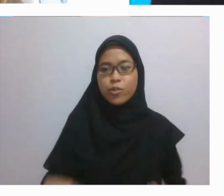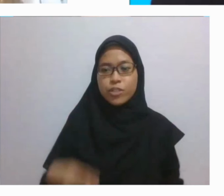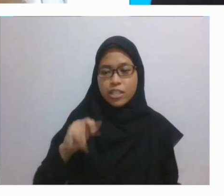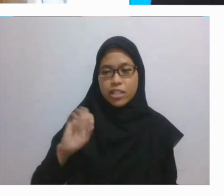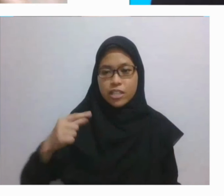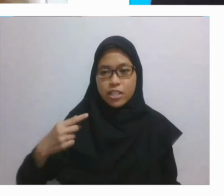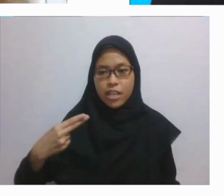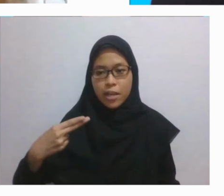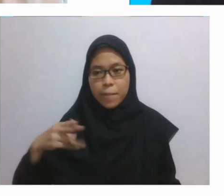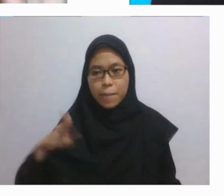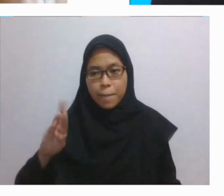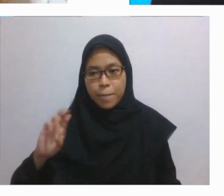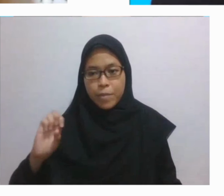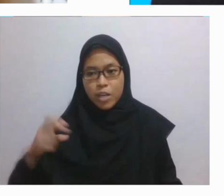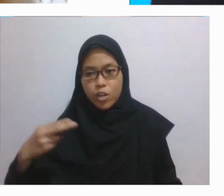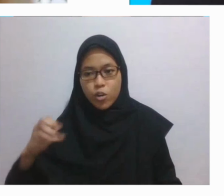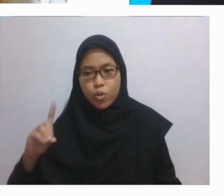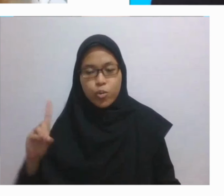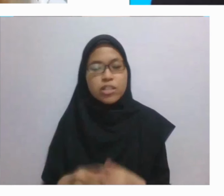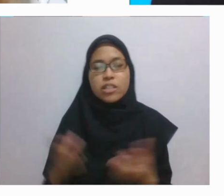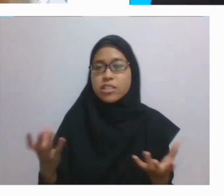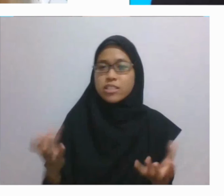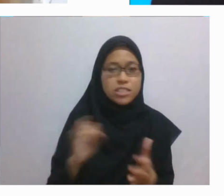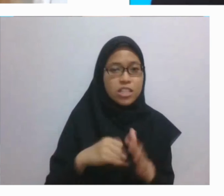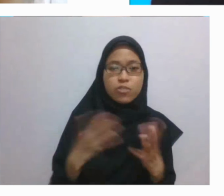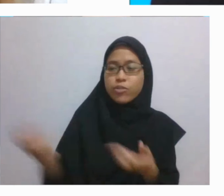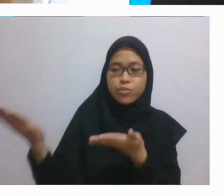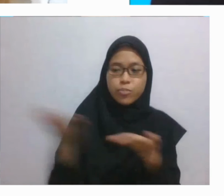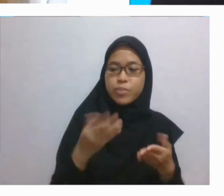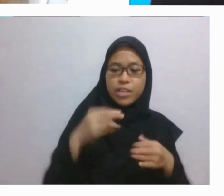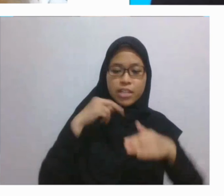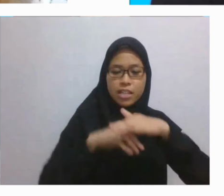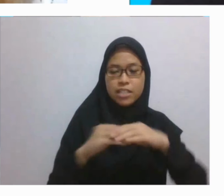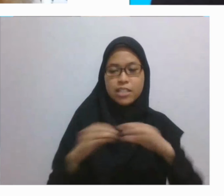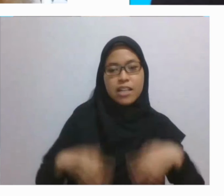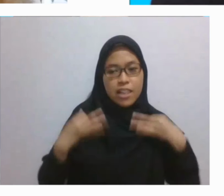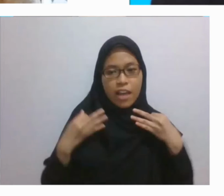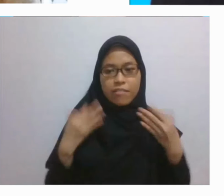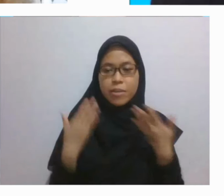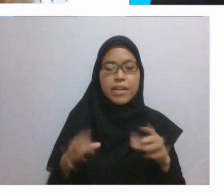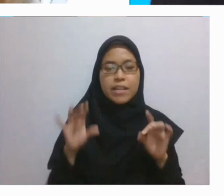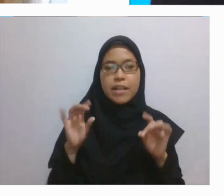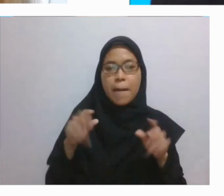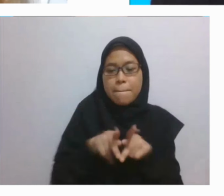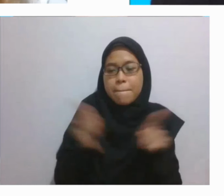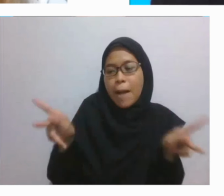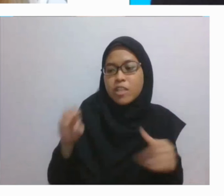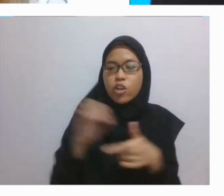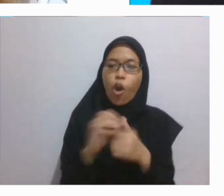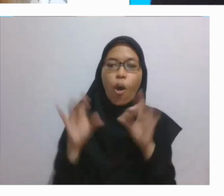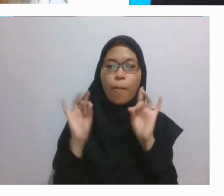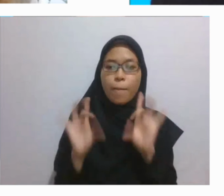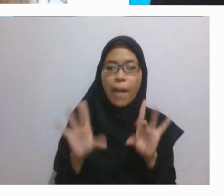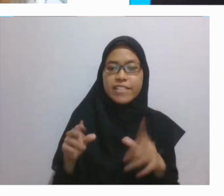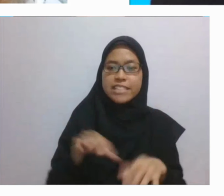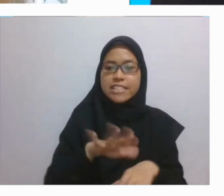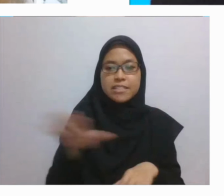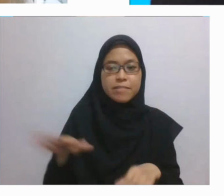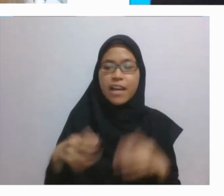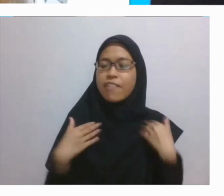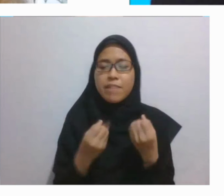into your life, whether that's in a public space or in a private space. I think there are also lots of ways of just showing and sharing